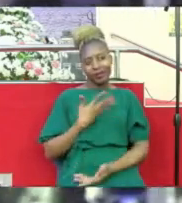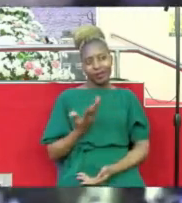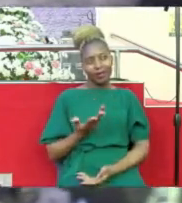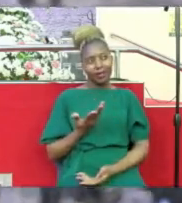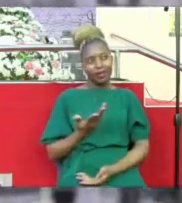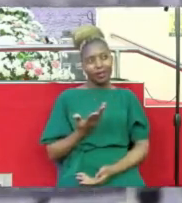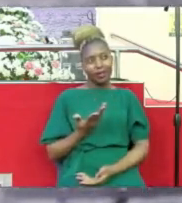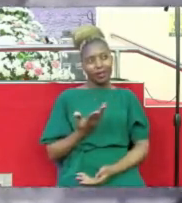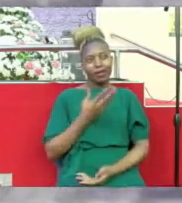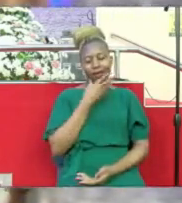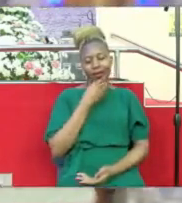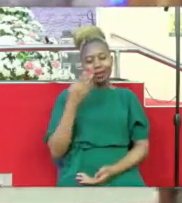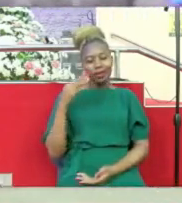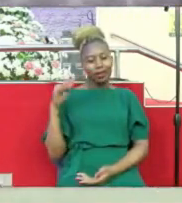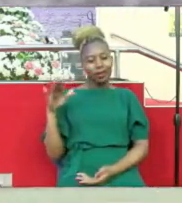His name